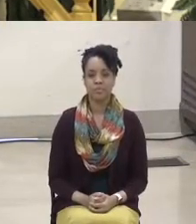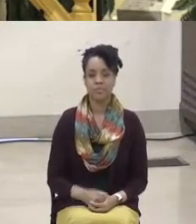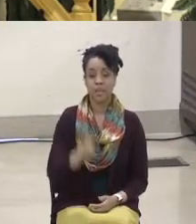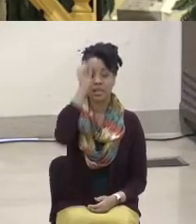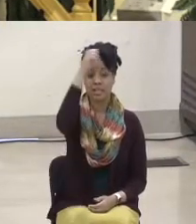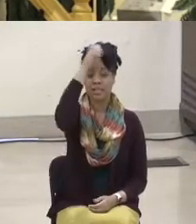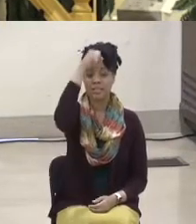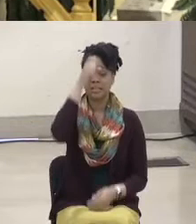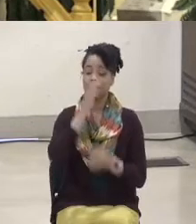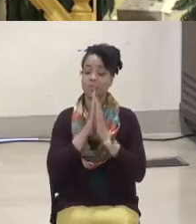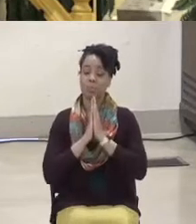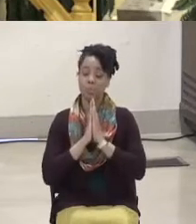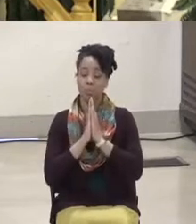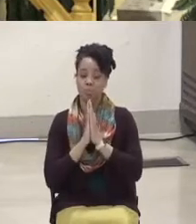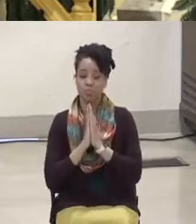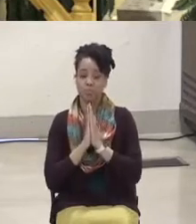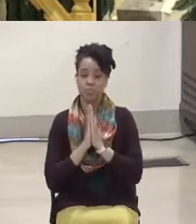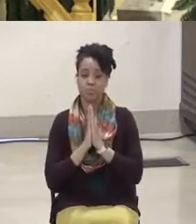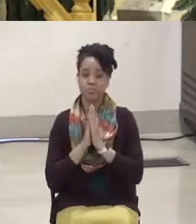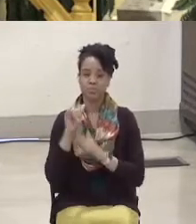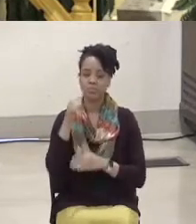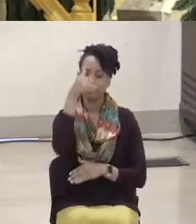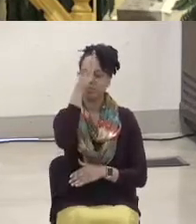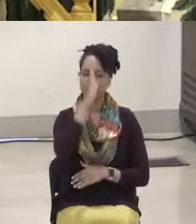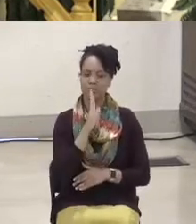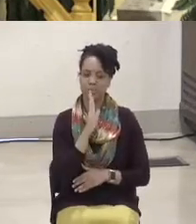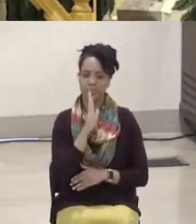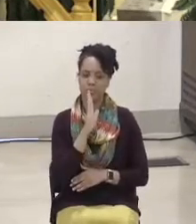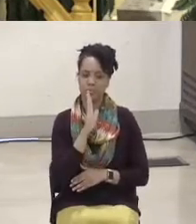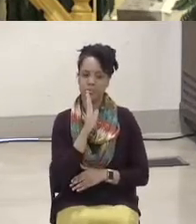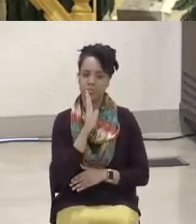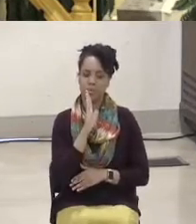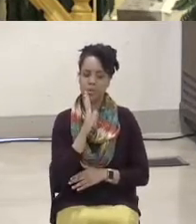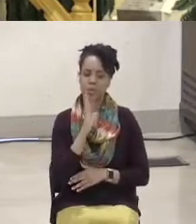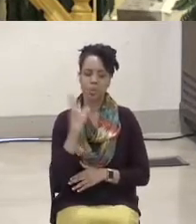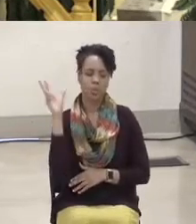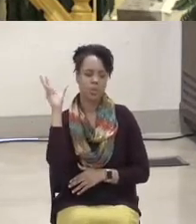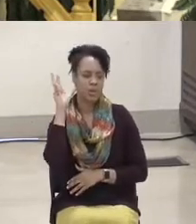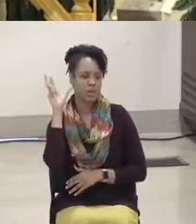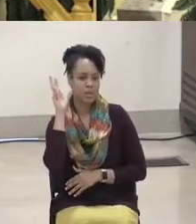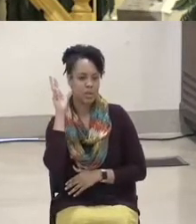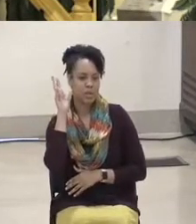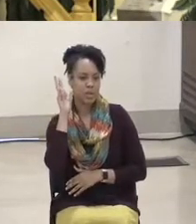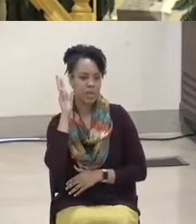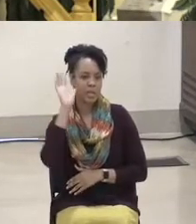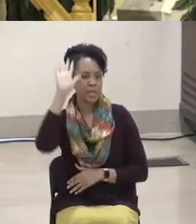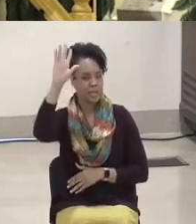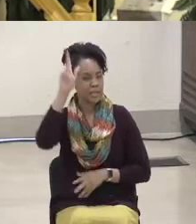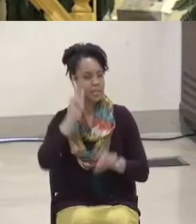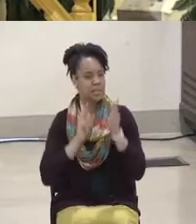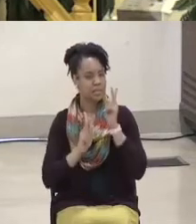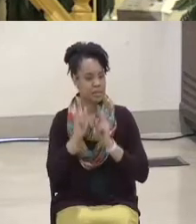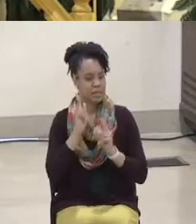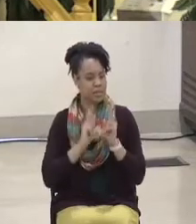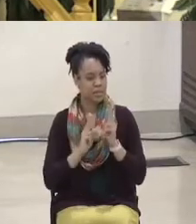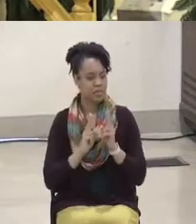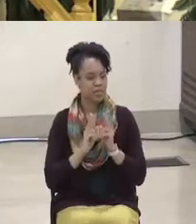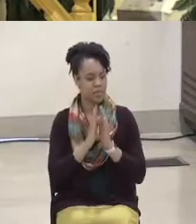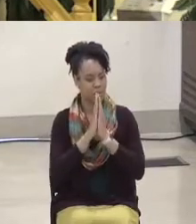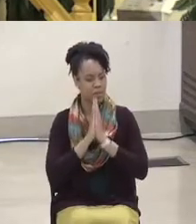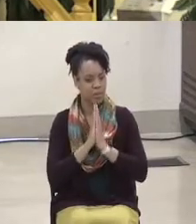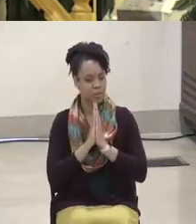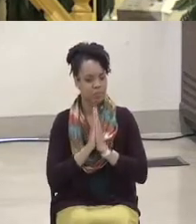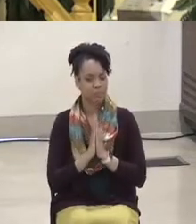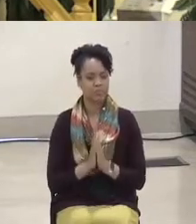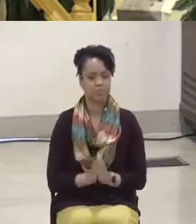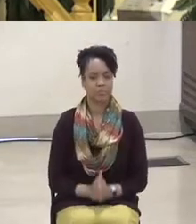Solomon's prayer was that God would hear his people's prayer. La oración de Salomón era que